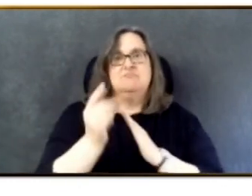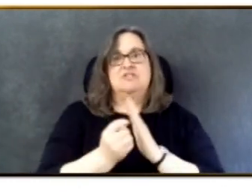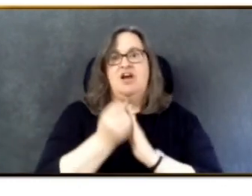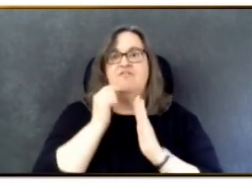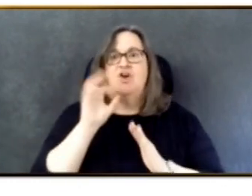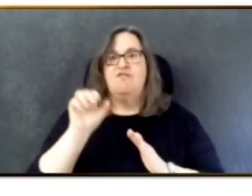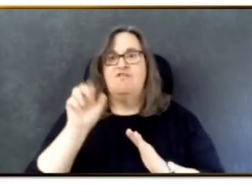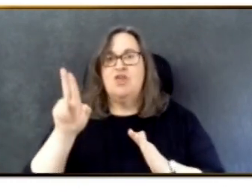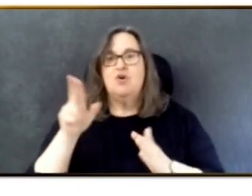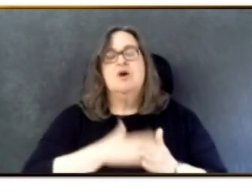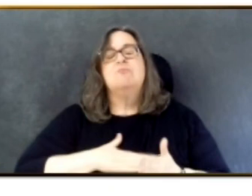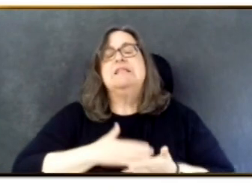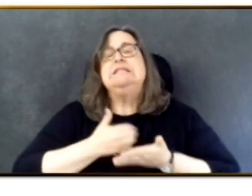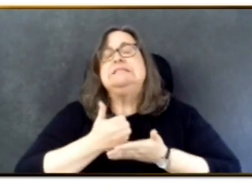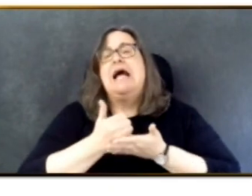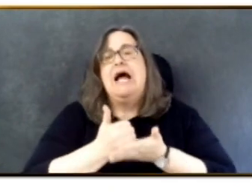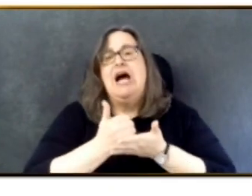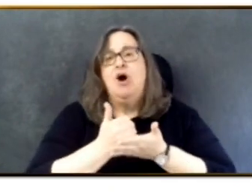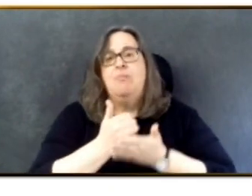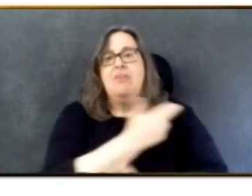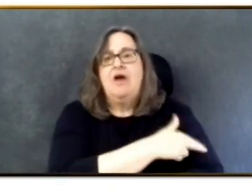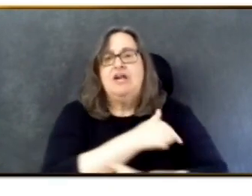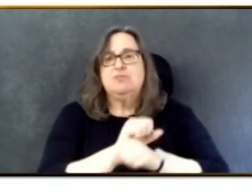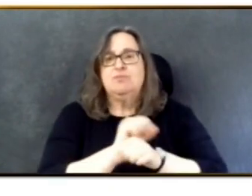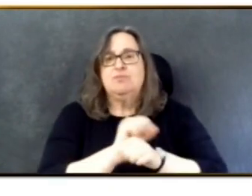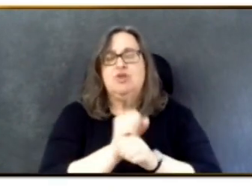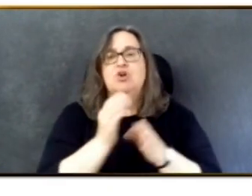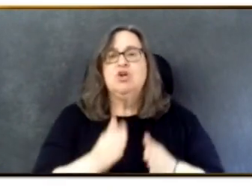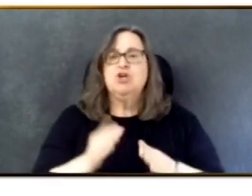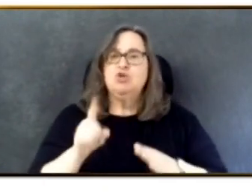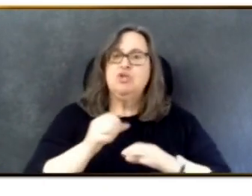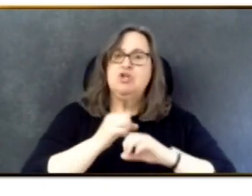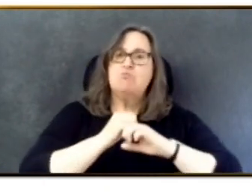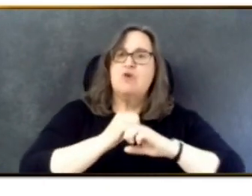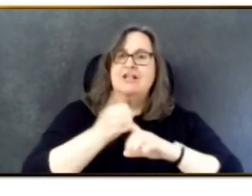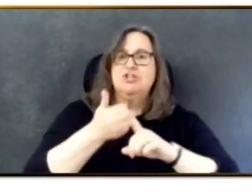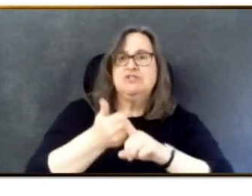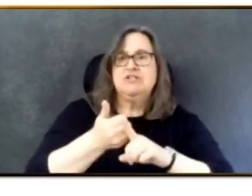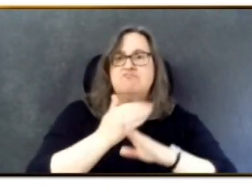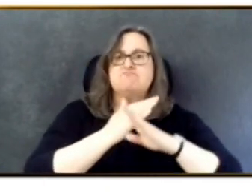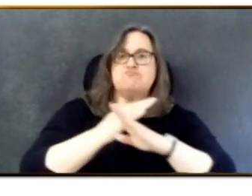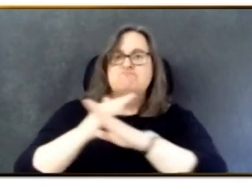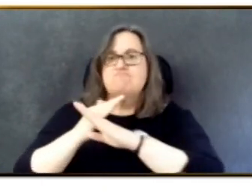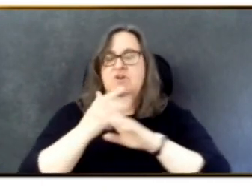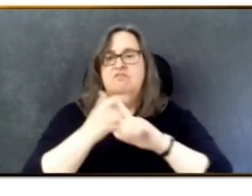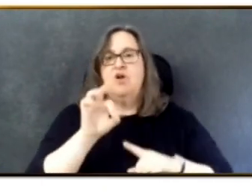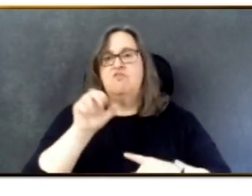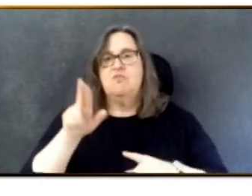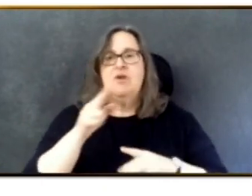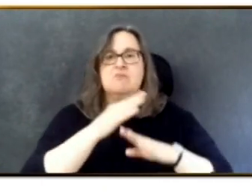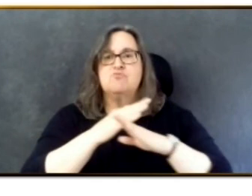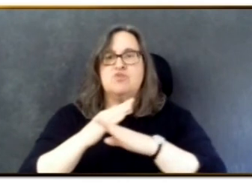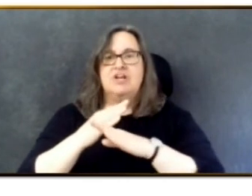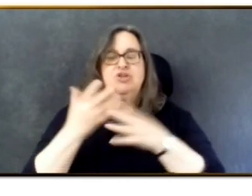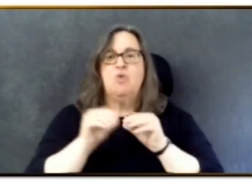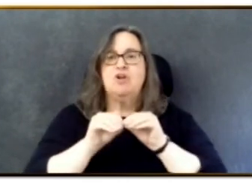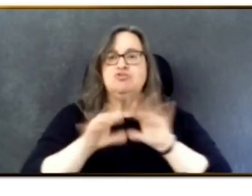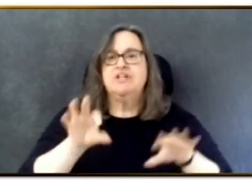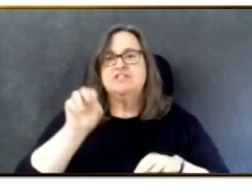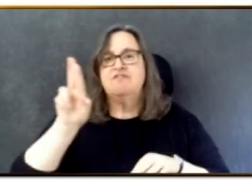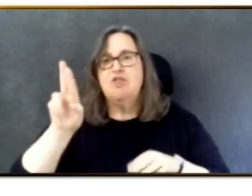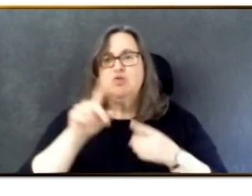our hospital workers by protecting yourself against the flu, protecting yourself from transmitting the flu to others,